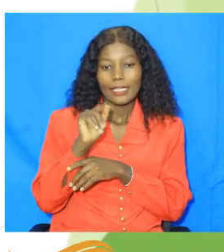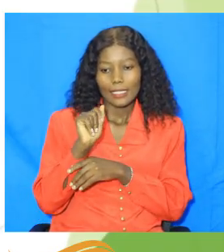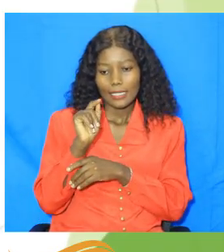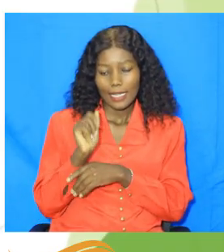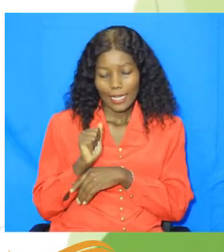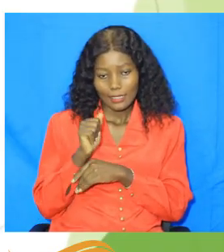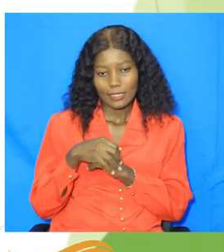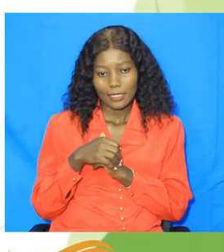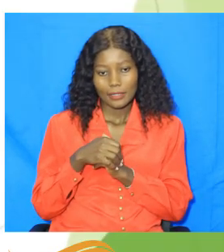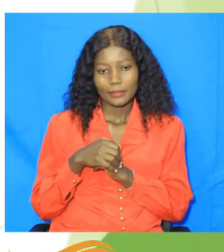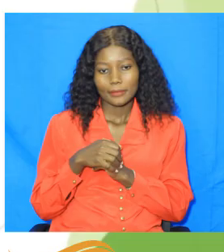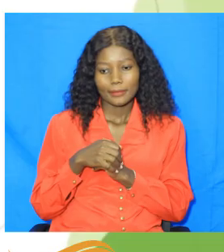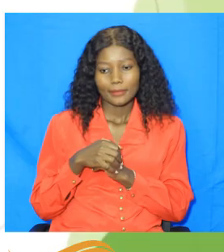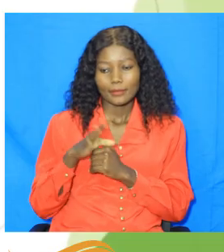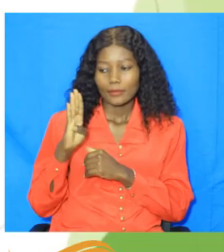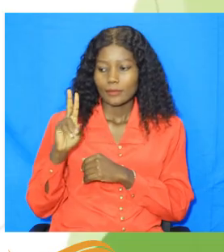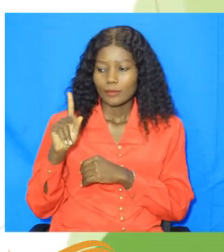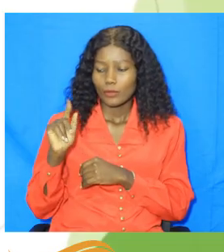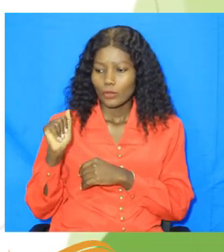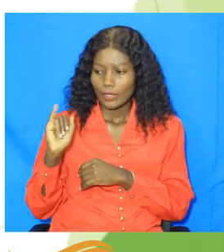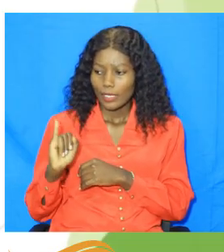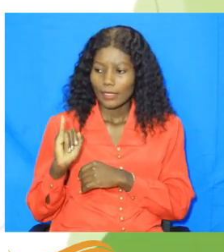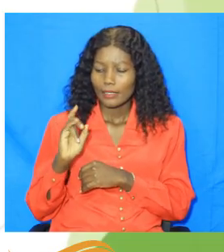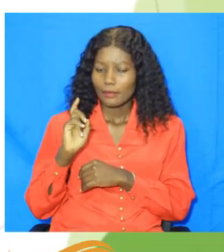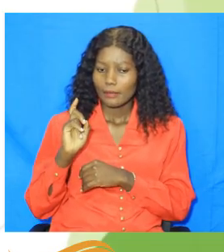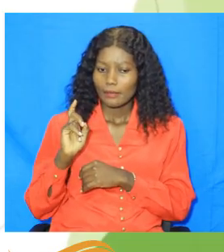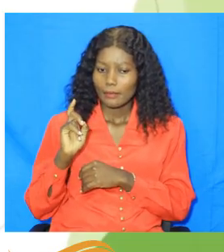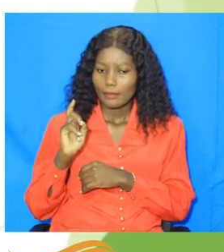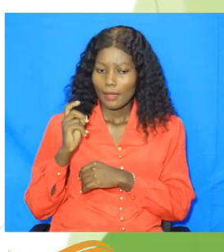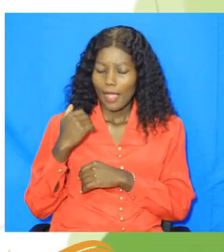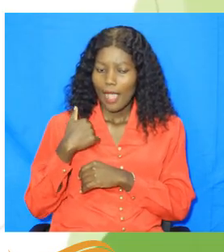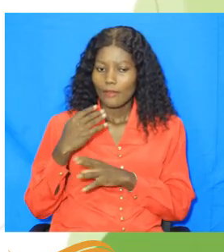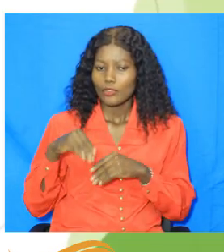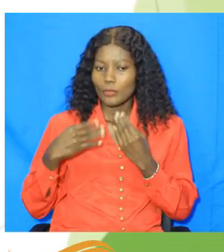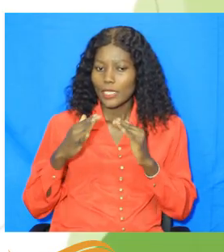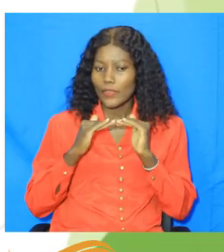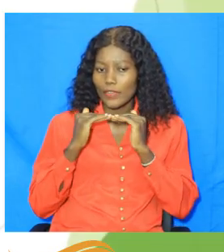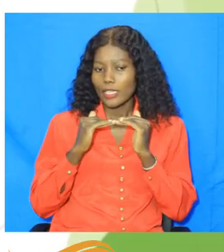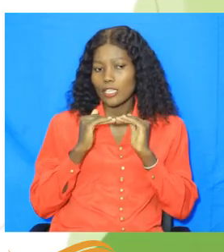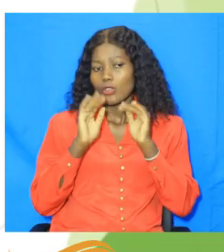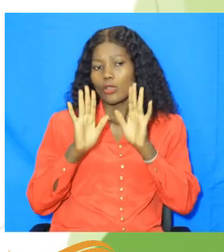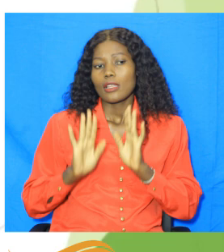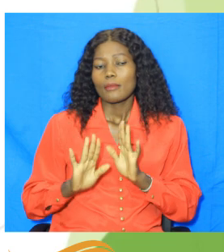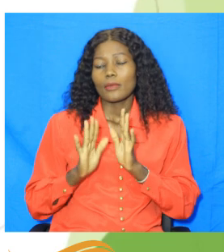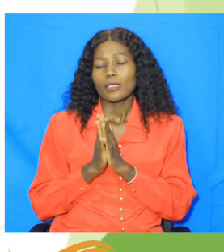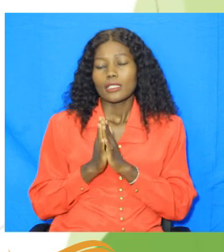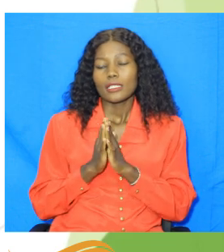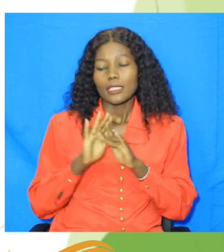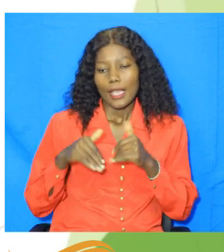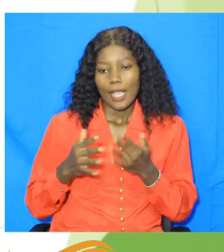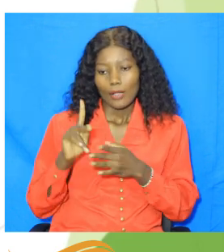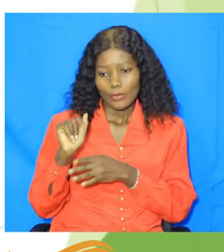say bunkai has to be given equal importance to or as the